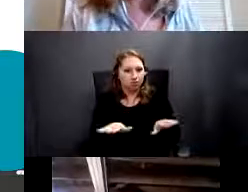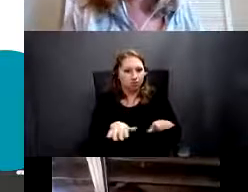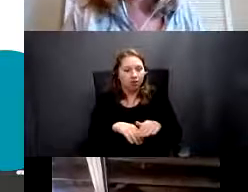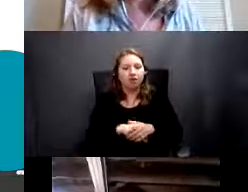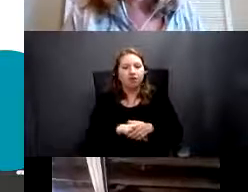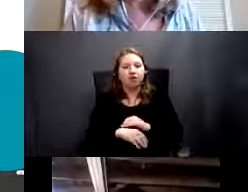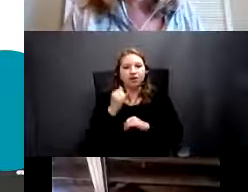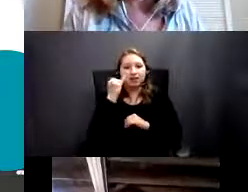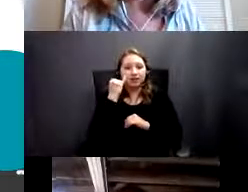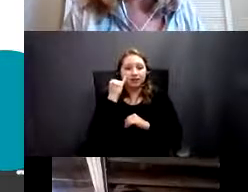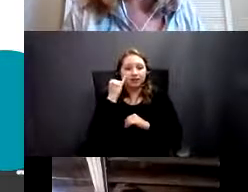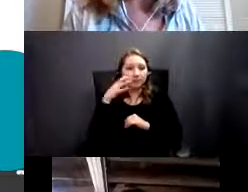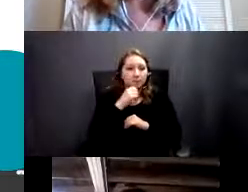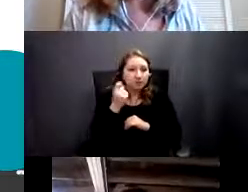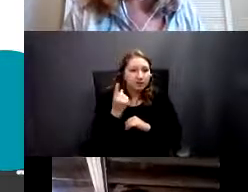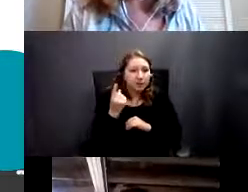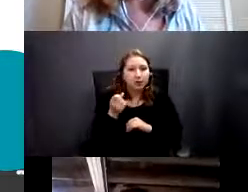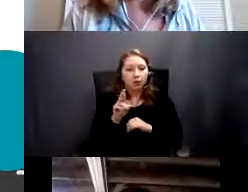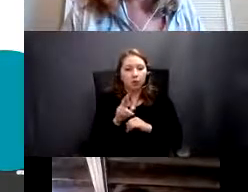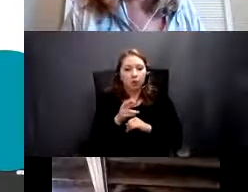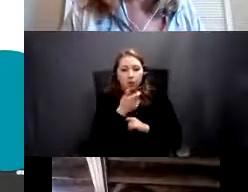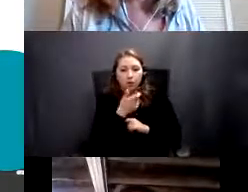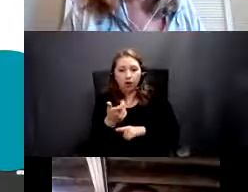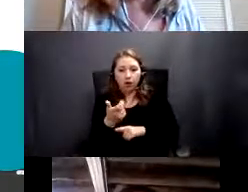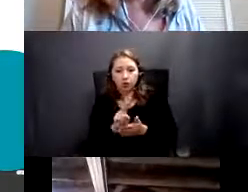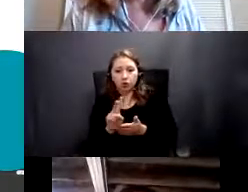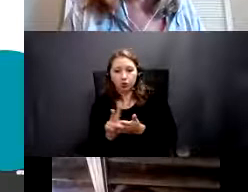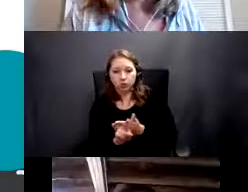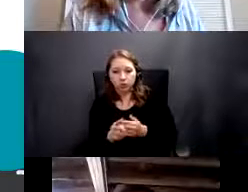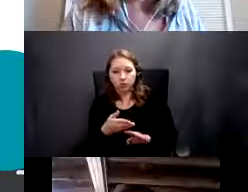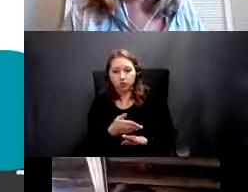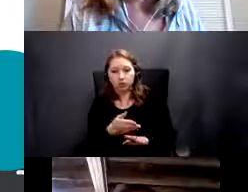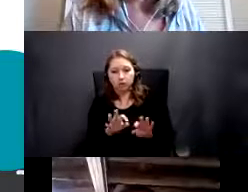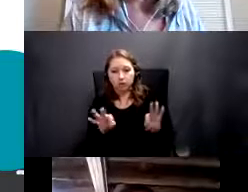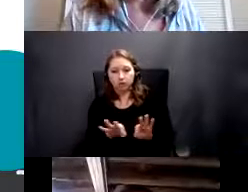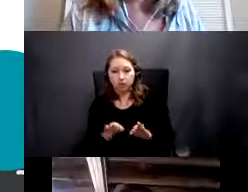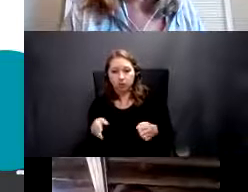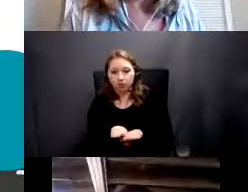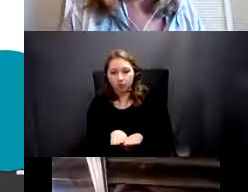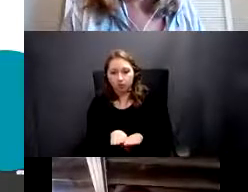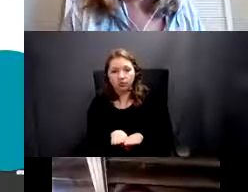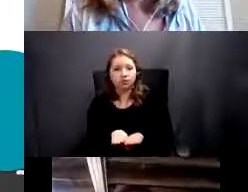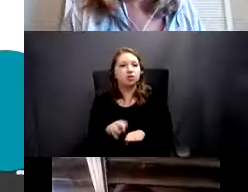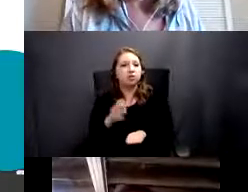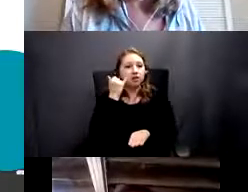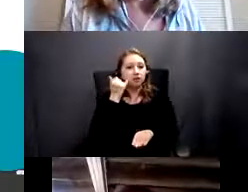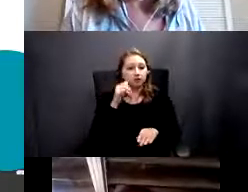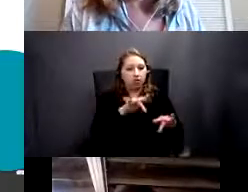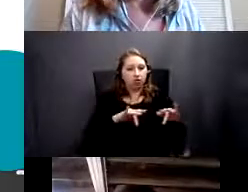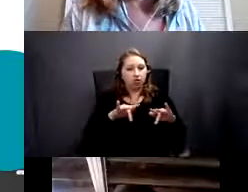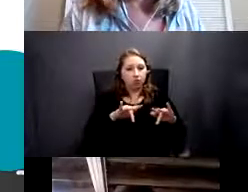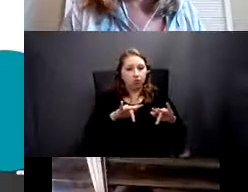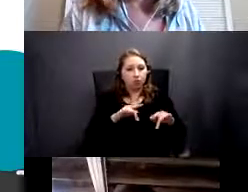or are watching this within the next 2 weeks before that form closes, just know that if you watch the recording and submit